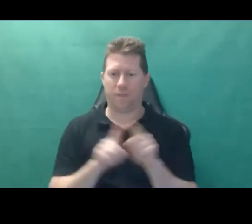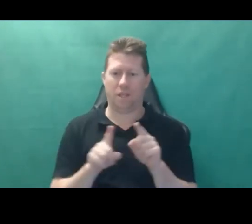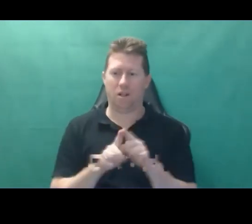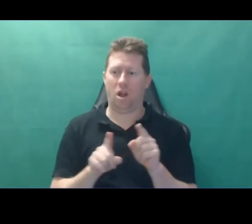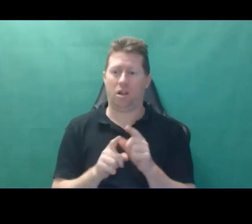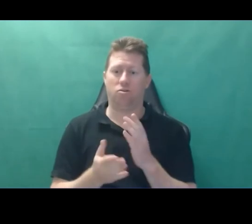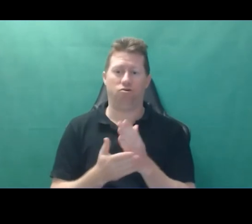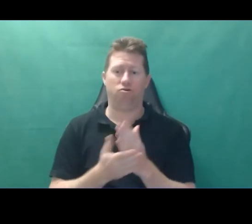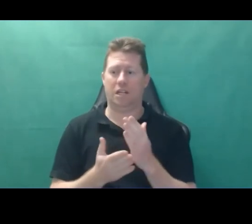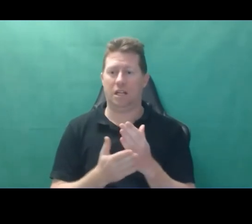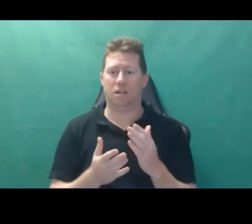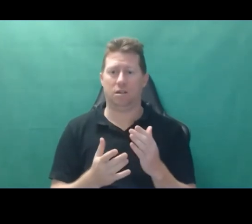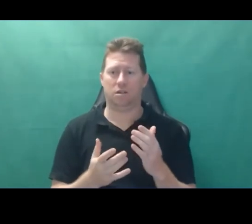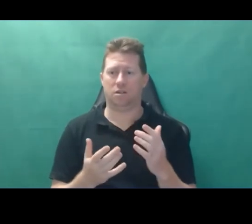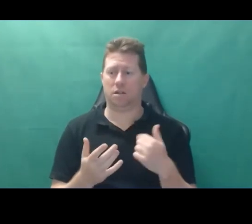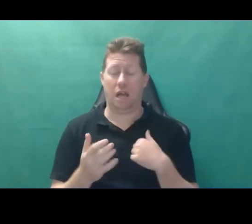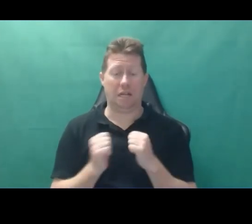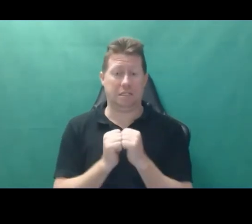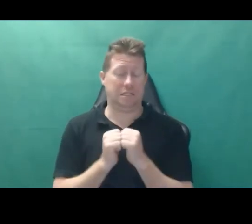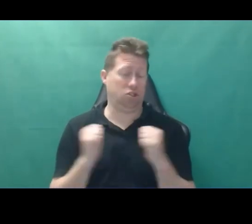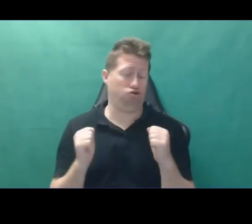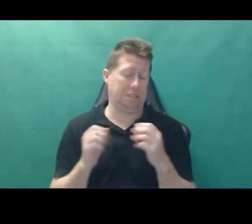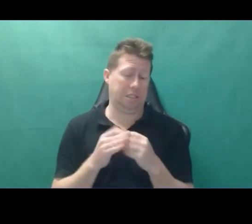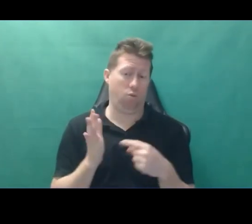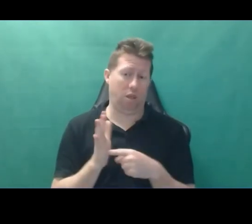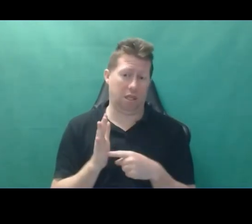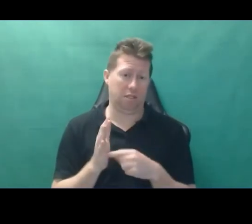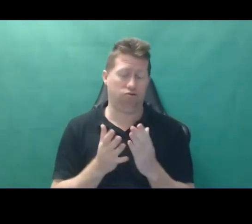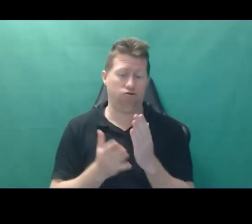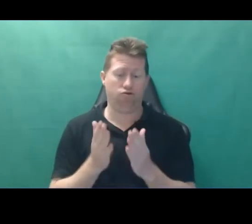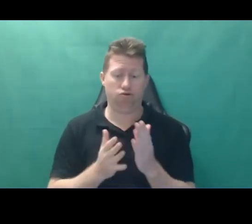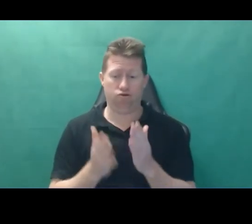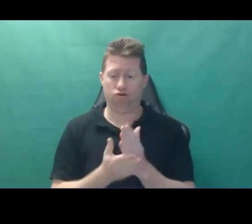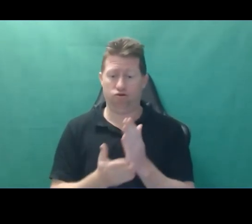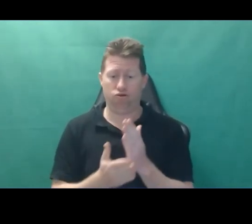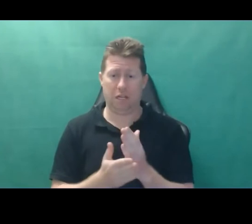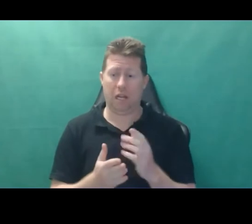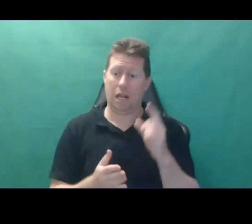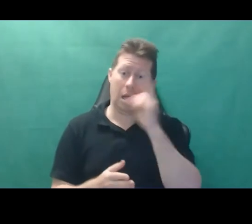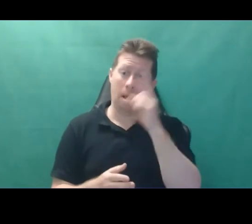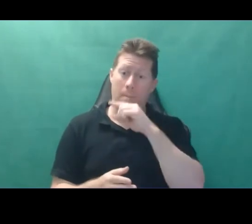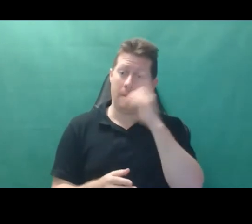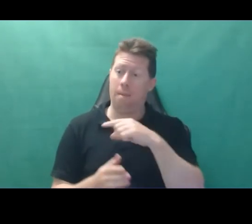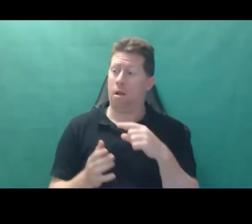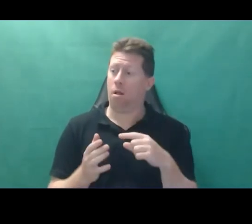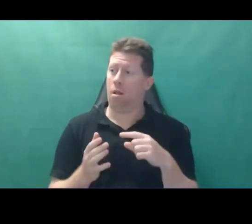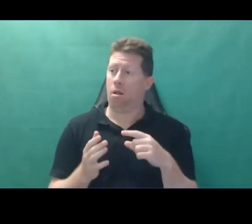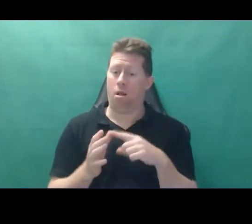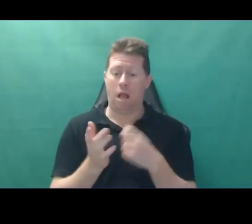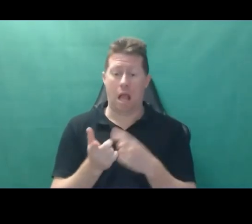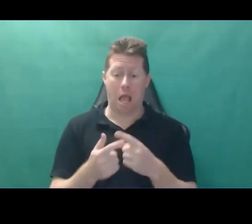basically I did not agree with that. And actually that's pendulum has now swung away from thinking people are totally, uh,